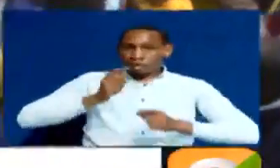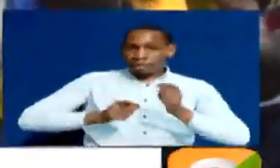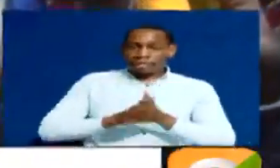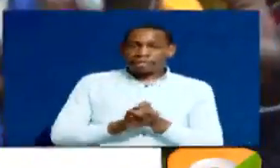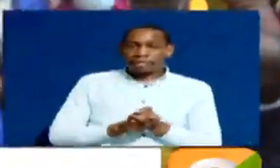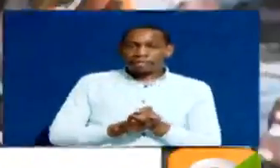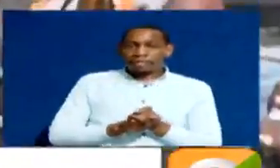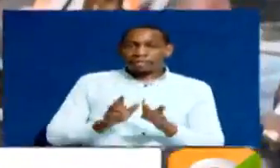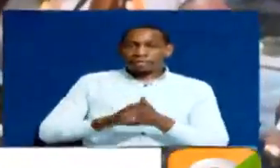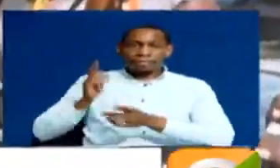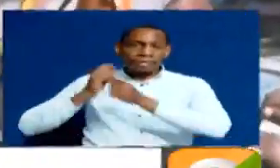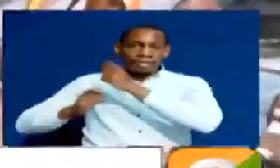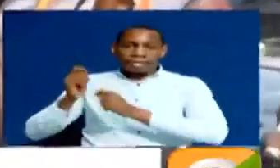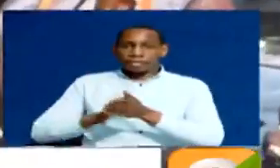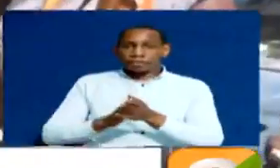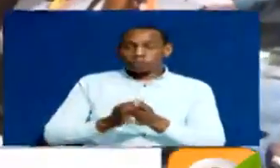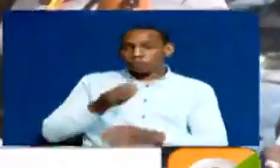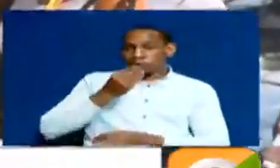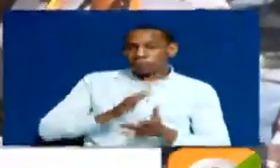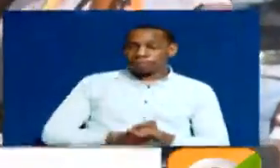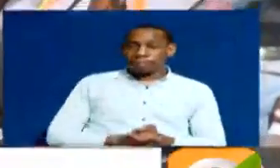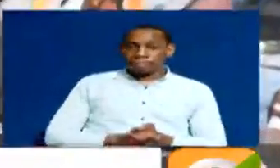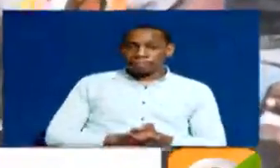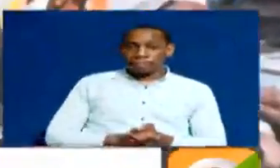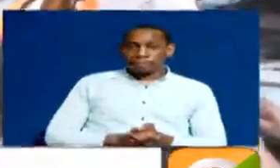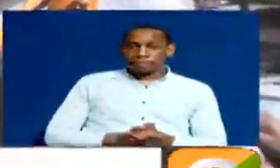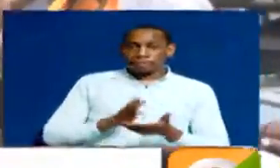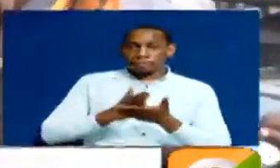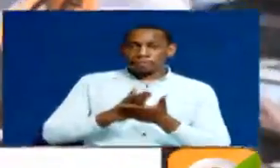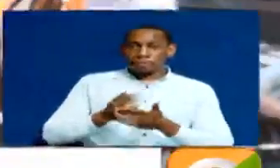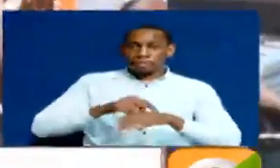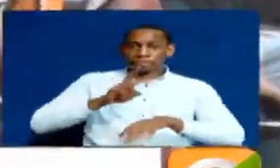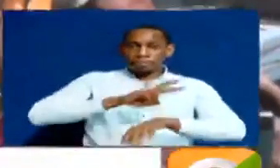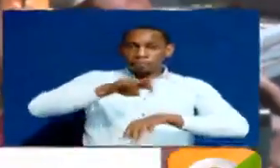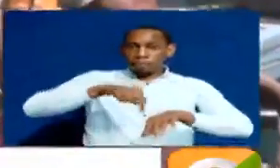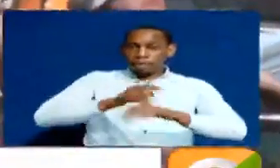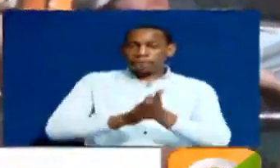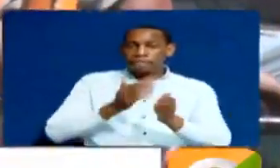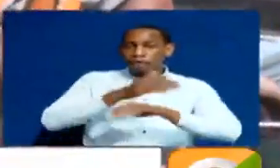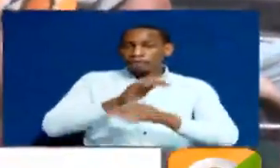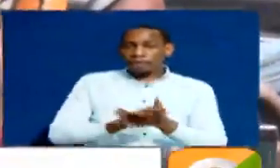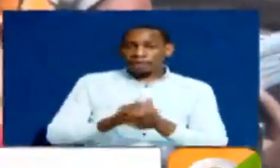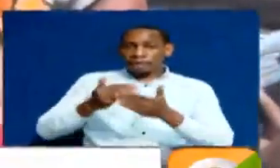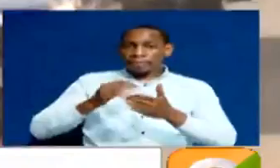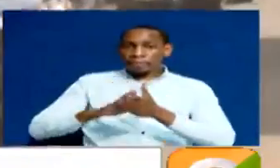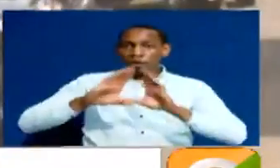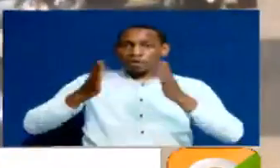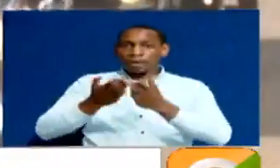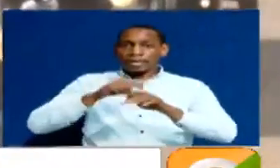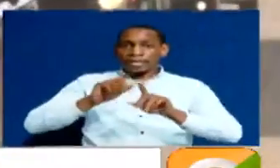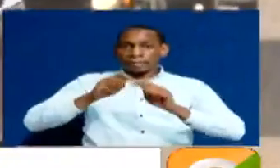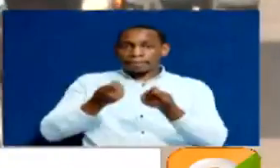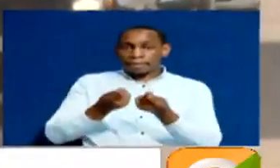traditional flowers known as Sinede, reserved for heroes. Perez, who clocked 2 hours 27 minutes and 20 seconds ahead of world record